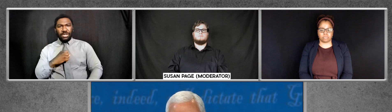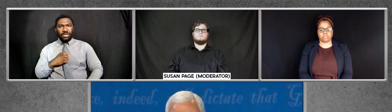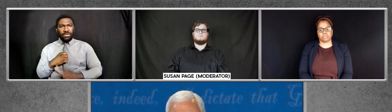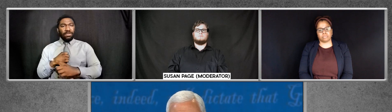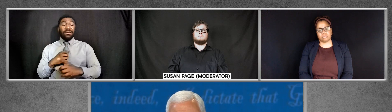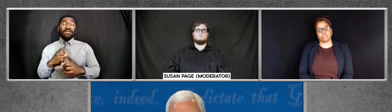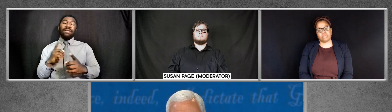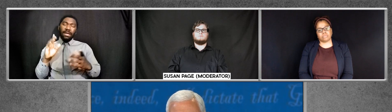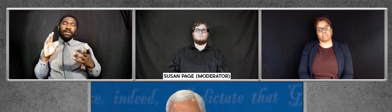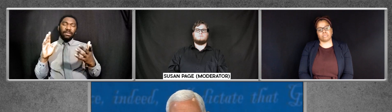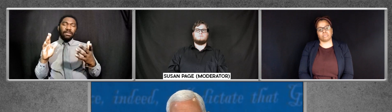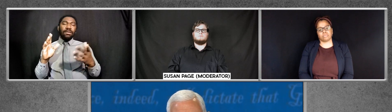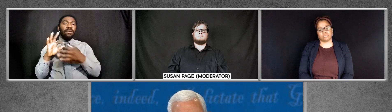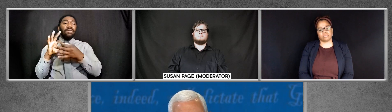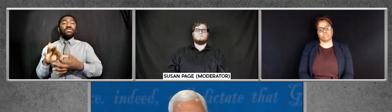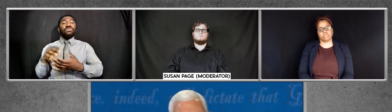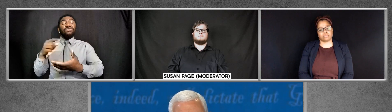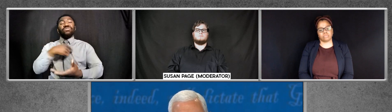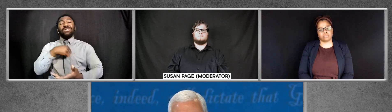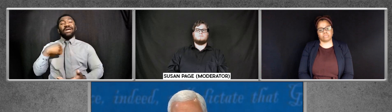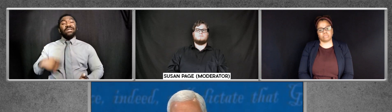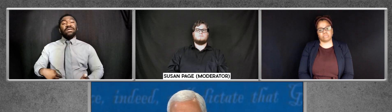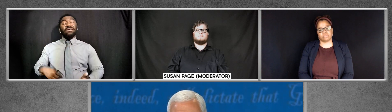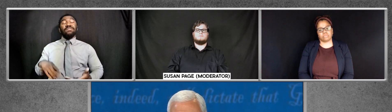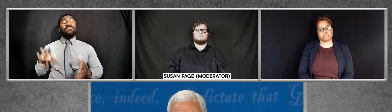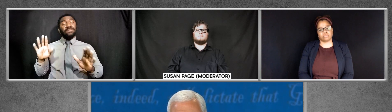look, Susan, first and foremost,